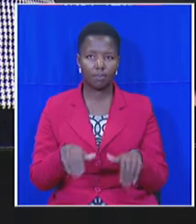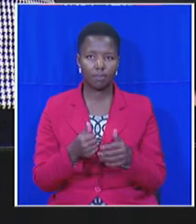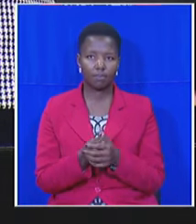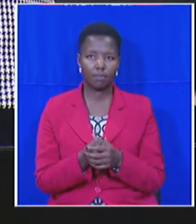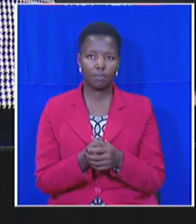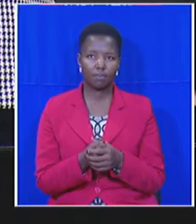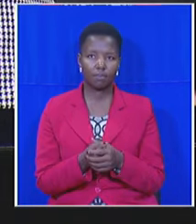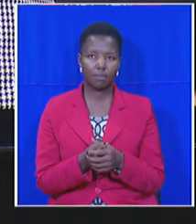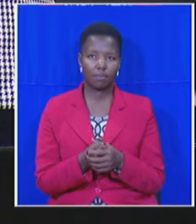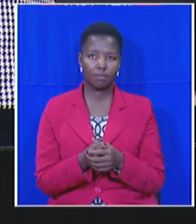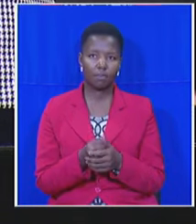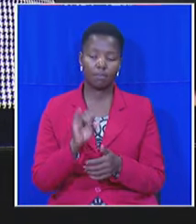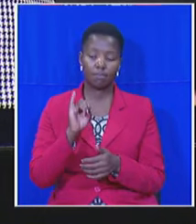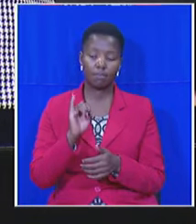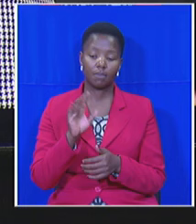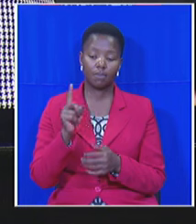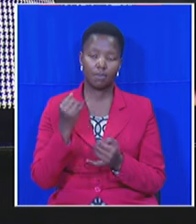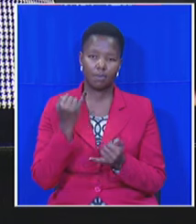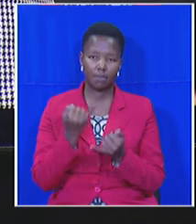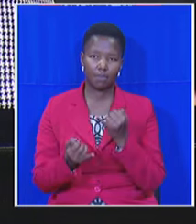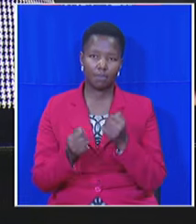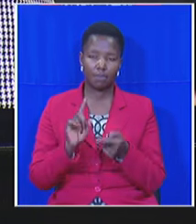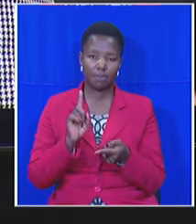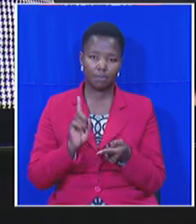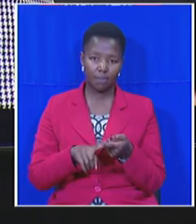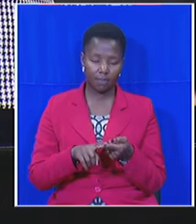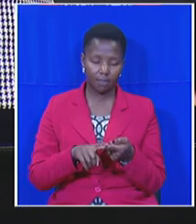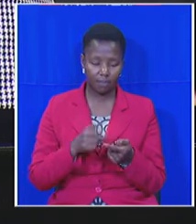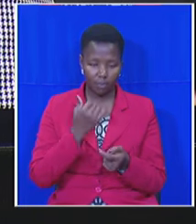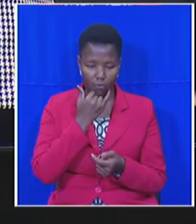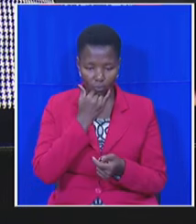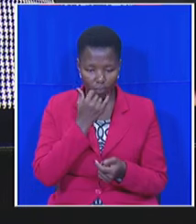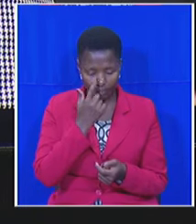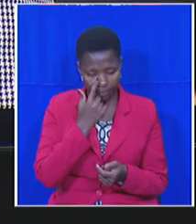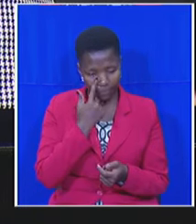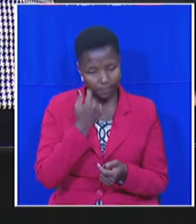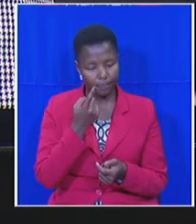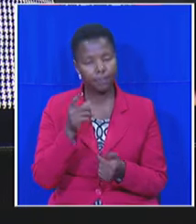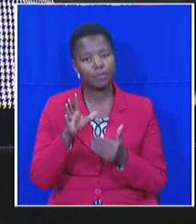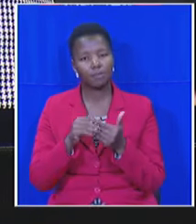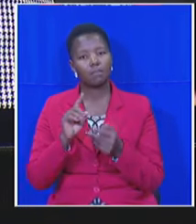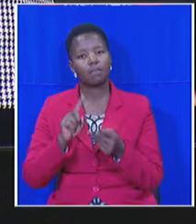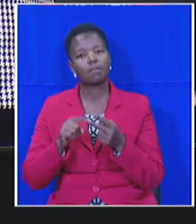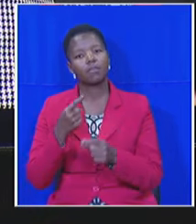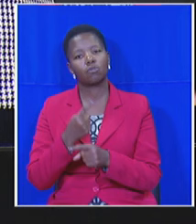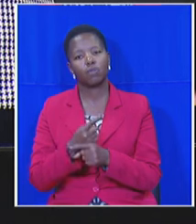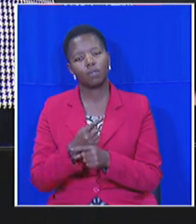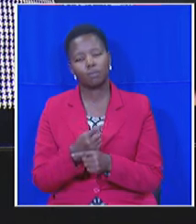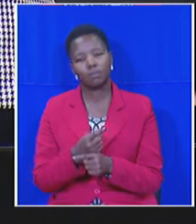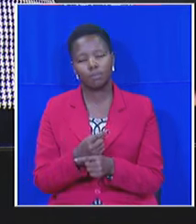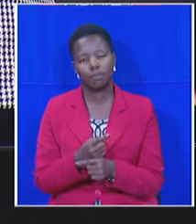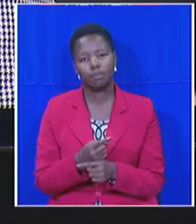signs. If a member is inadvertently presses the wrong button, the member may thereafter press the correct